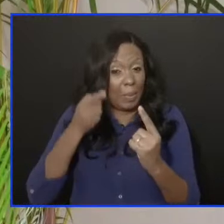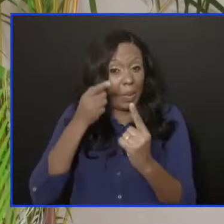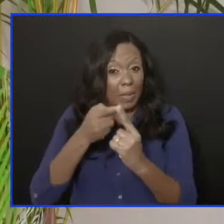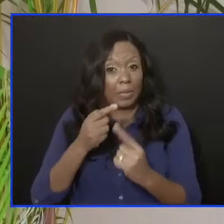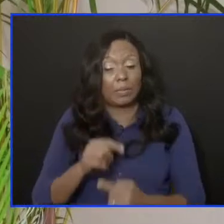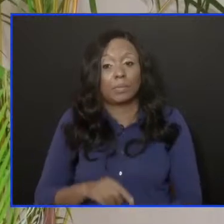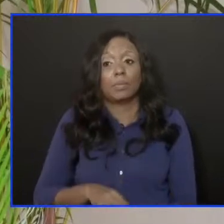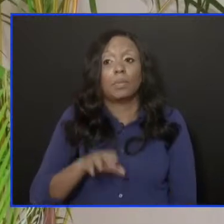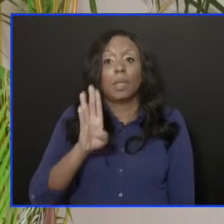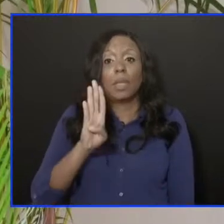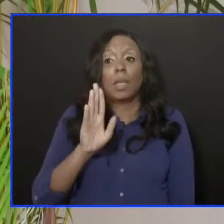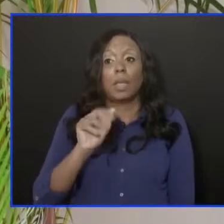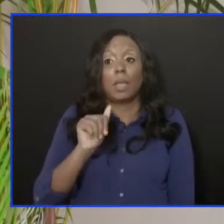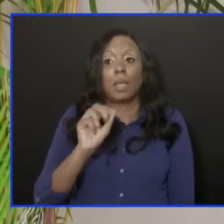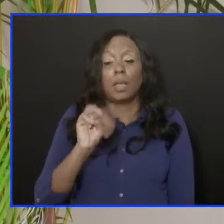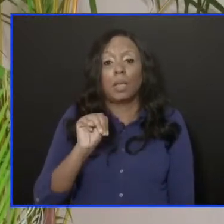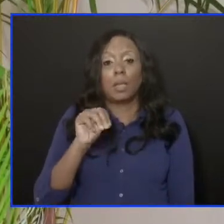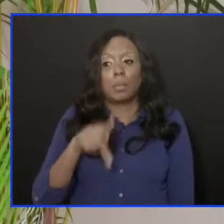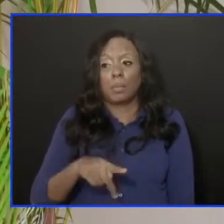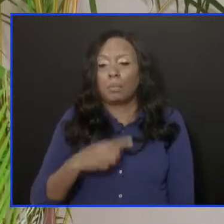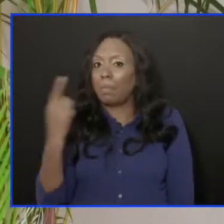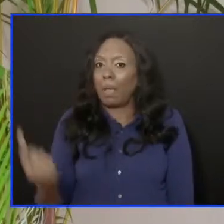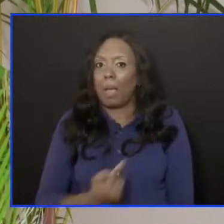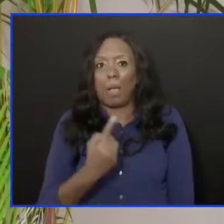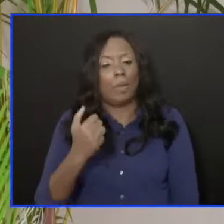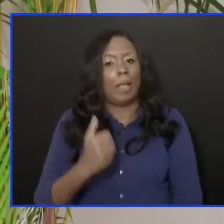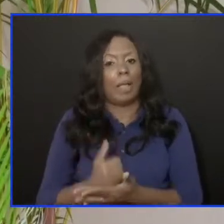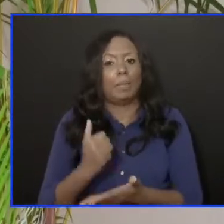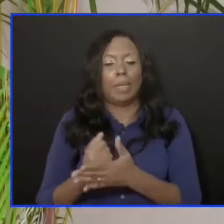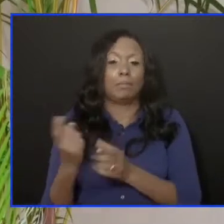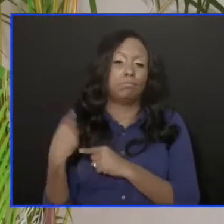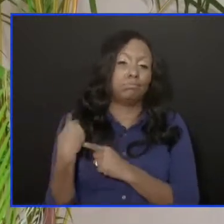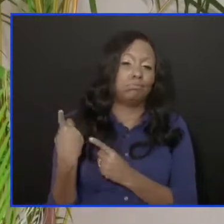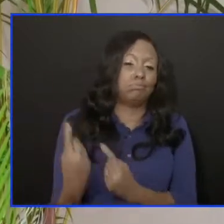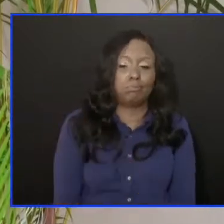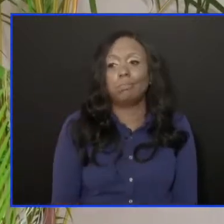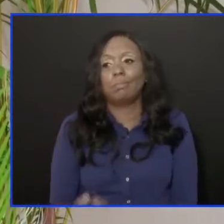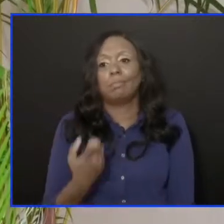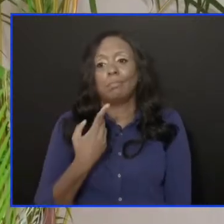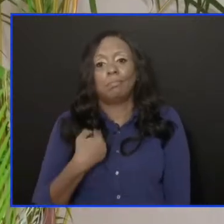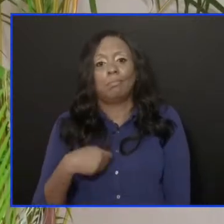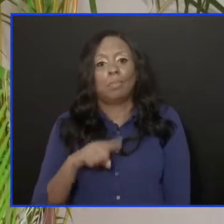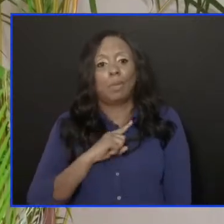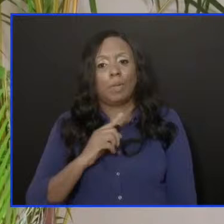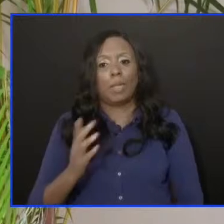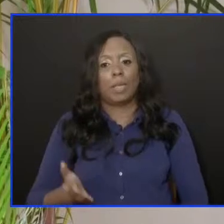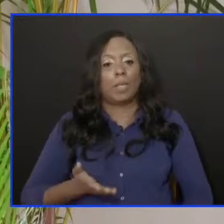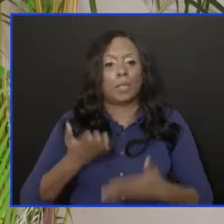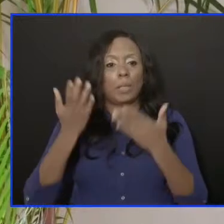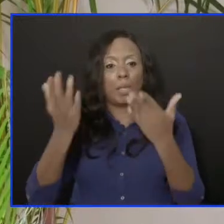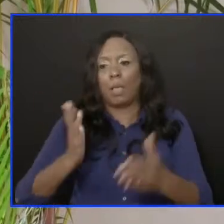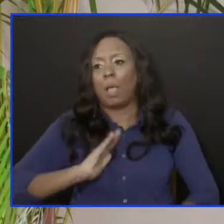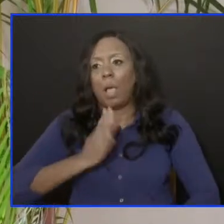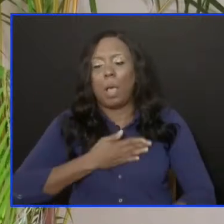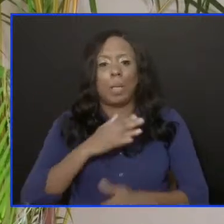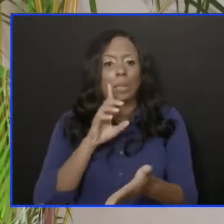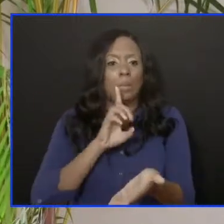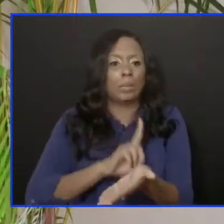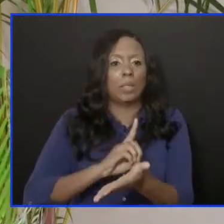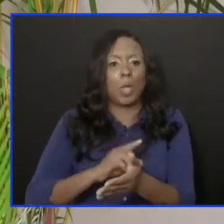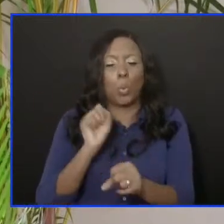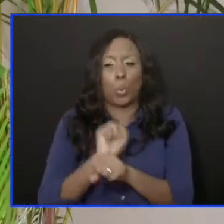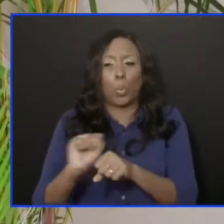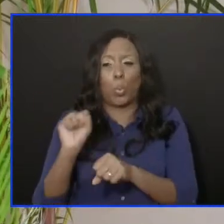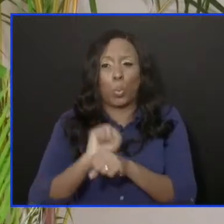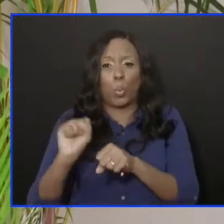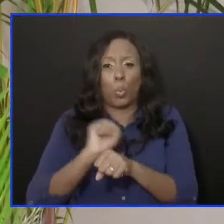to help. We have been helping all along. We have been making recommendations. Our doctors have worked in